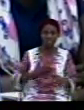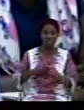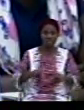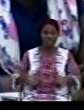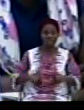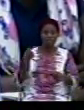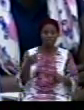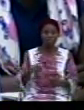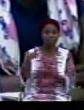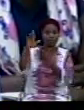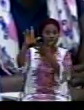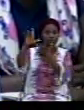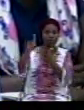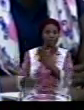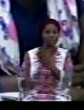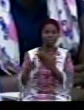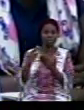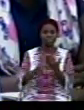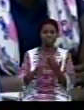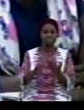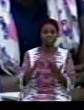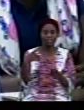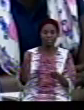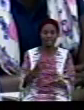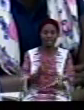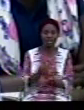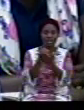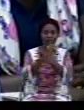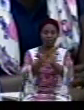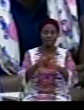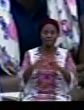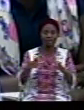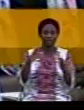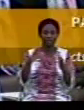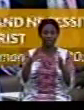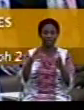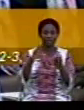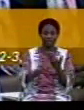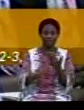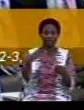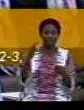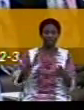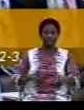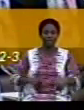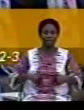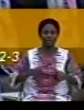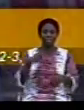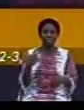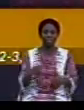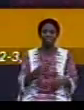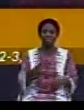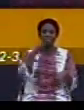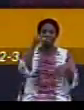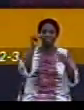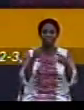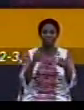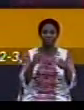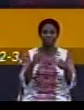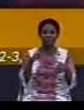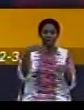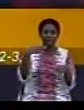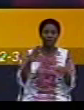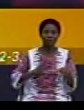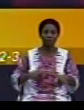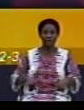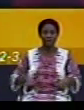the helplessness of our lives, the impossibilities of our lives. You want to do right, but